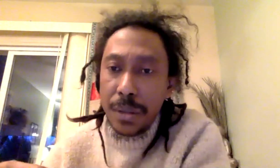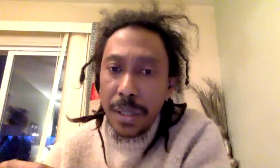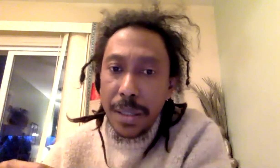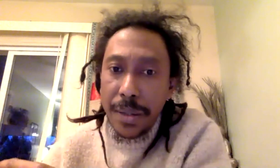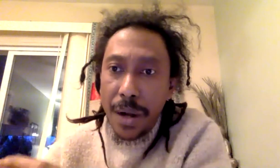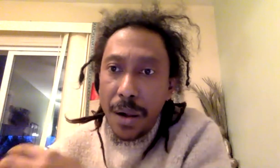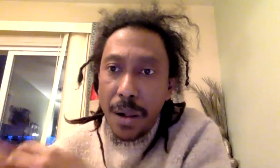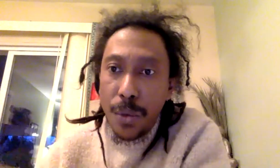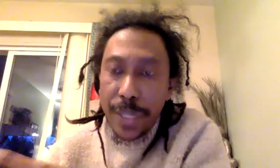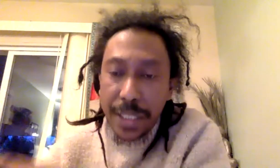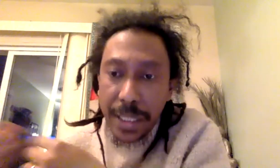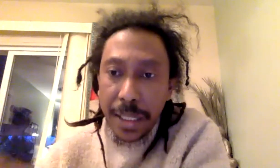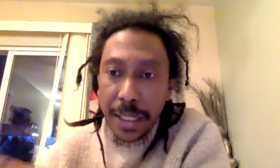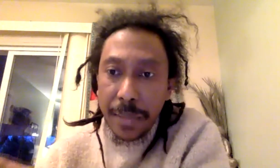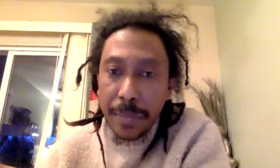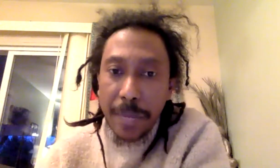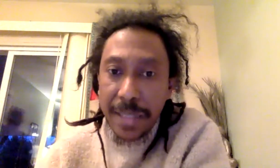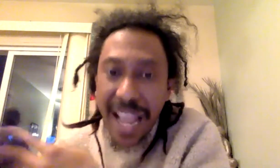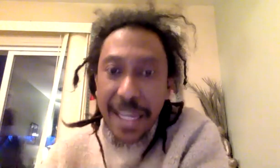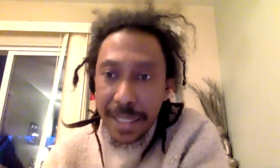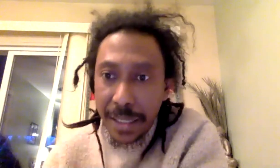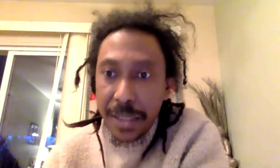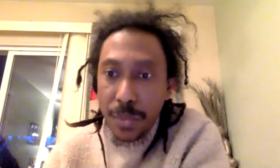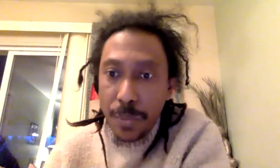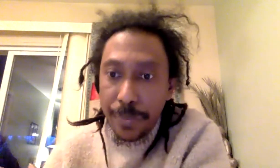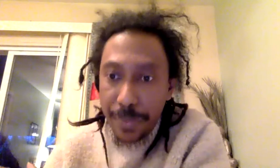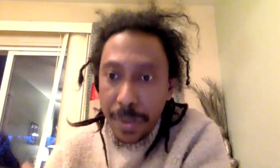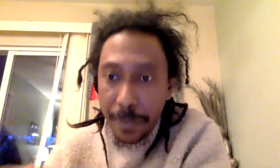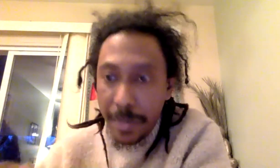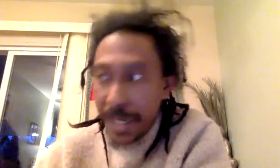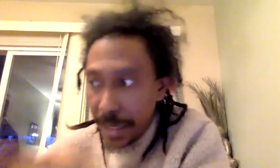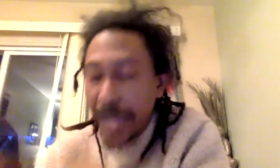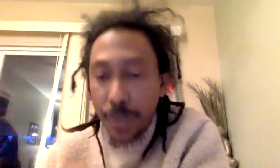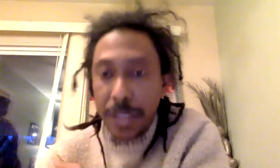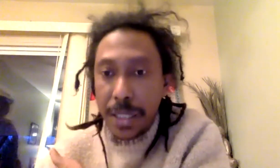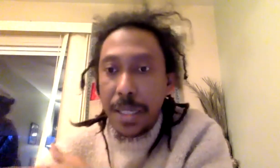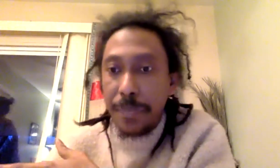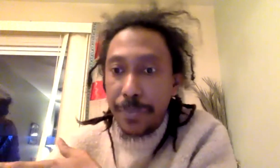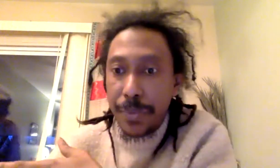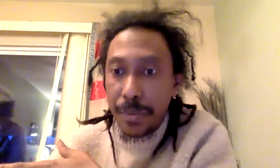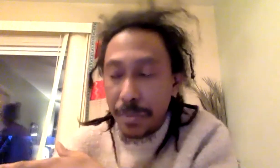song, always singing my dialect, my language,